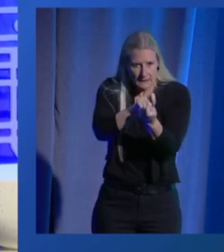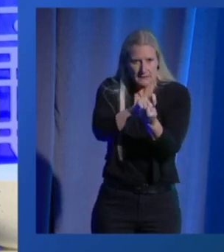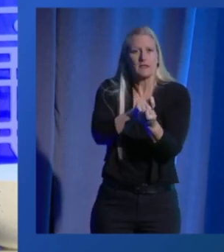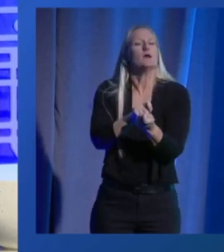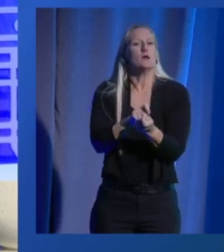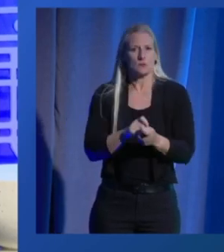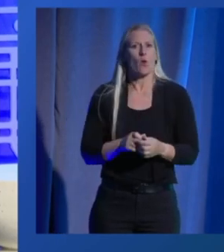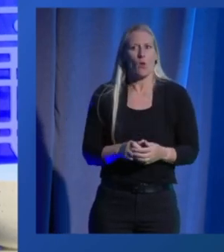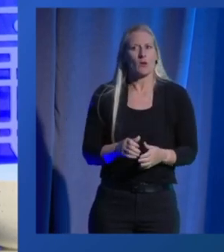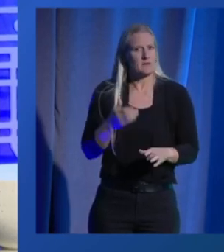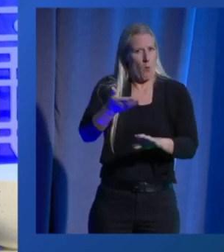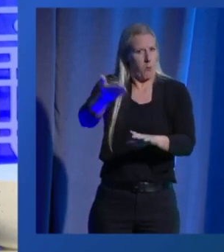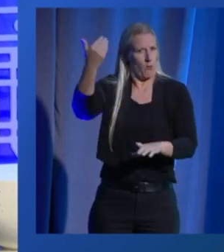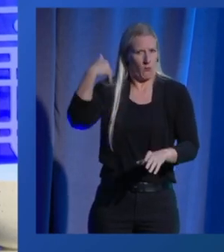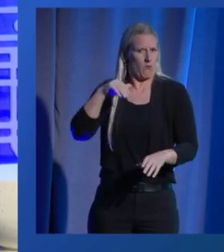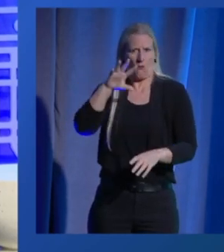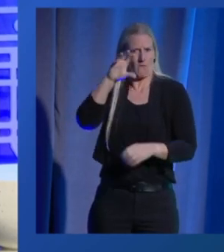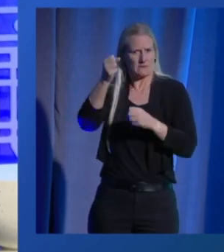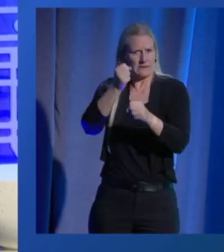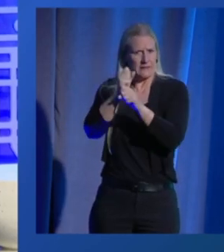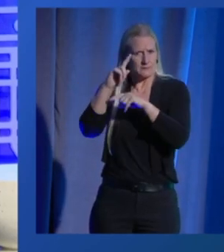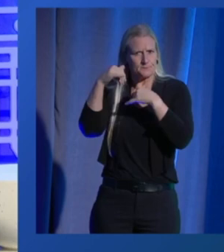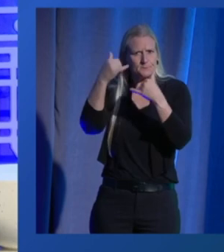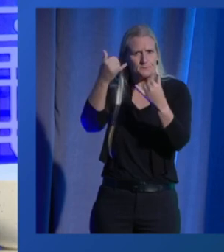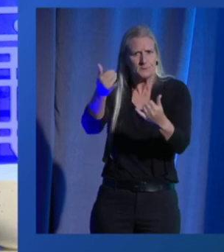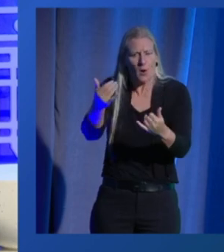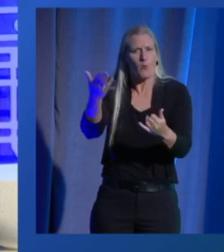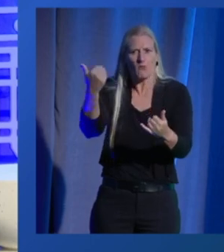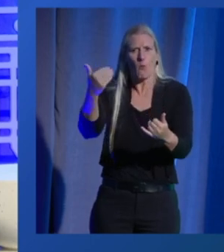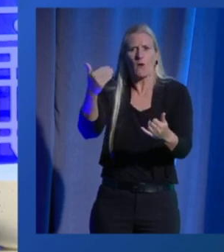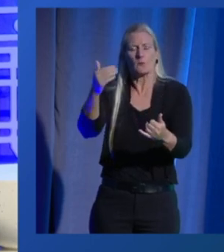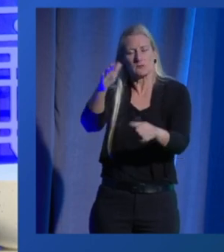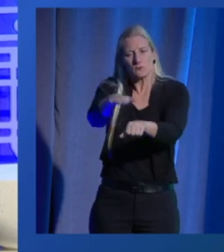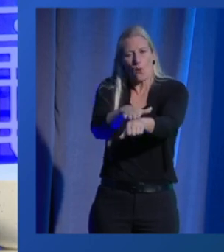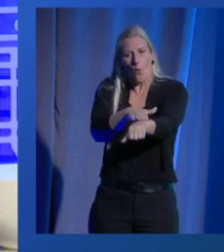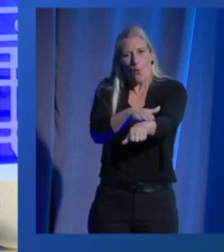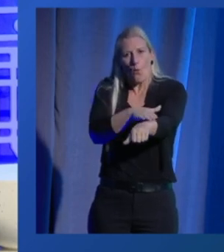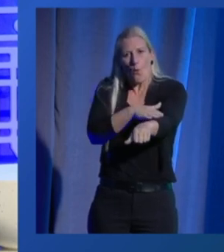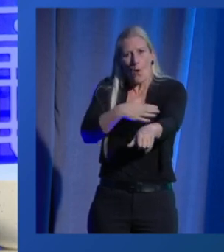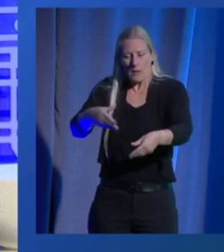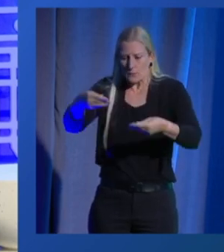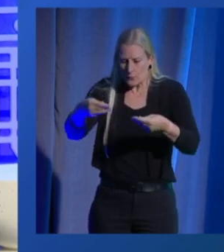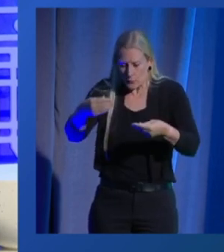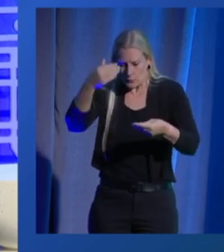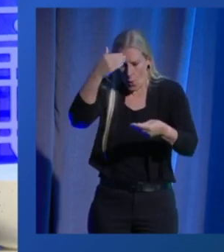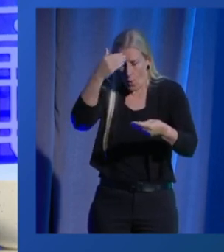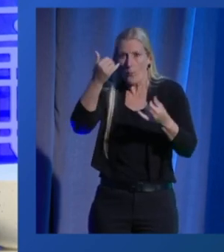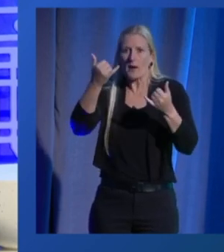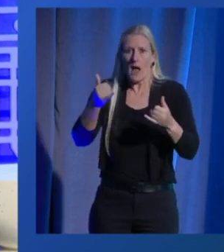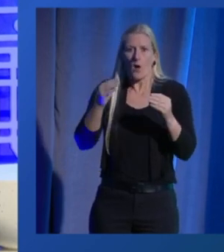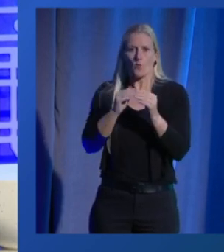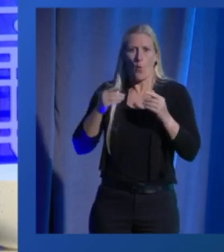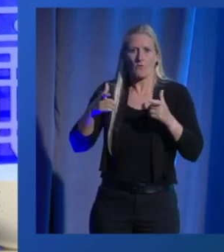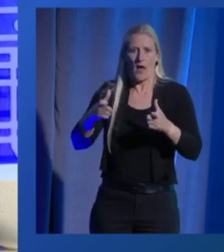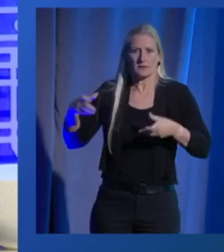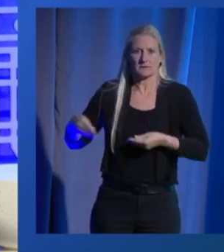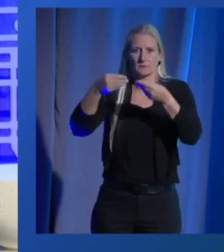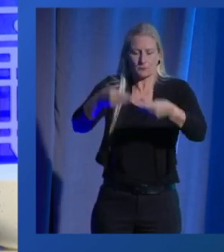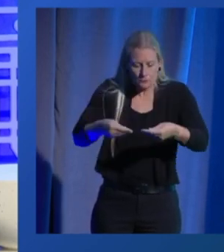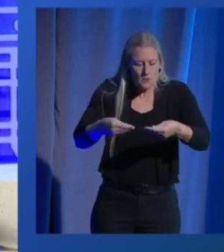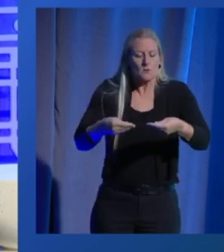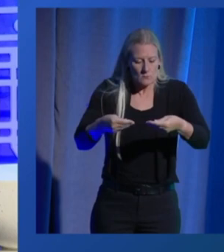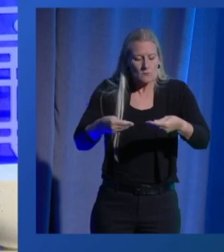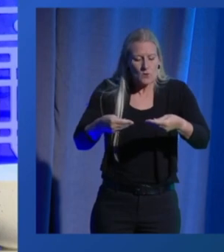fought for the last 50 years uh into their hands to be able to ensure that they're able to affect decisions uh and and